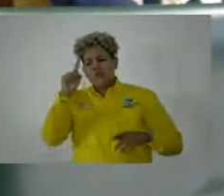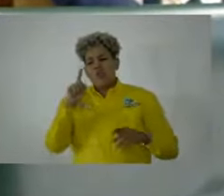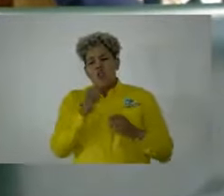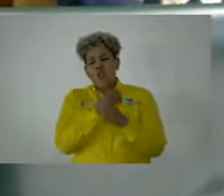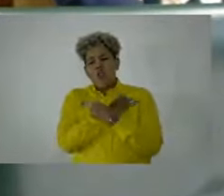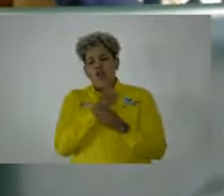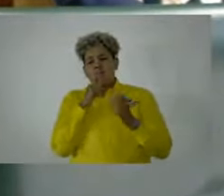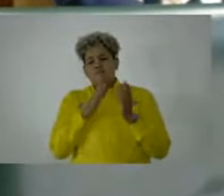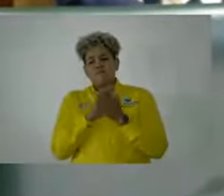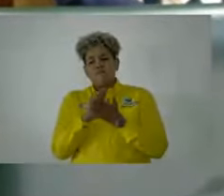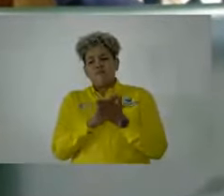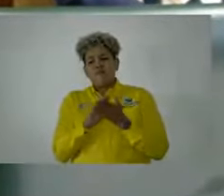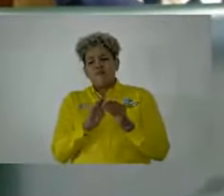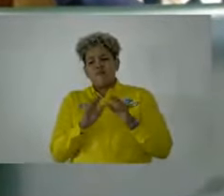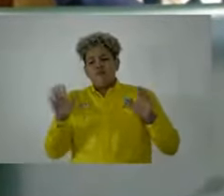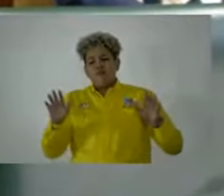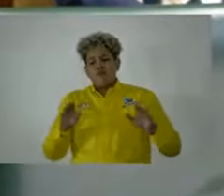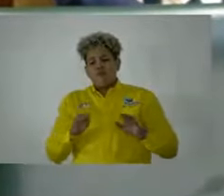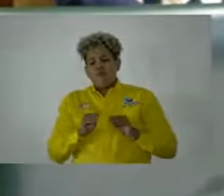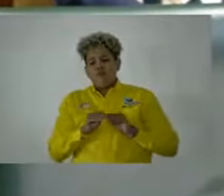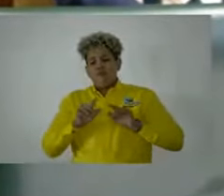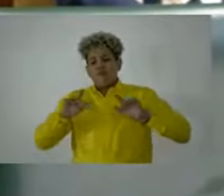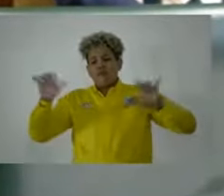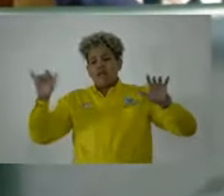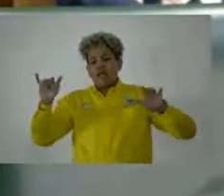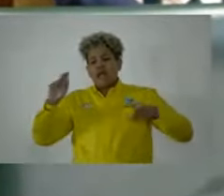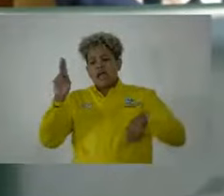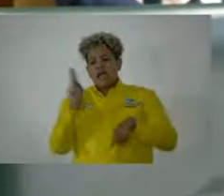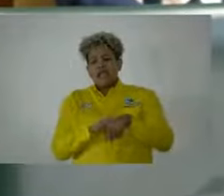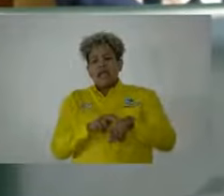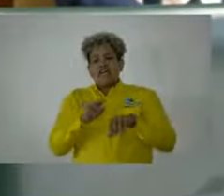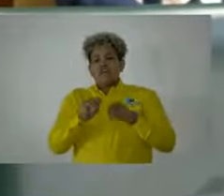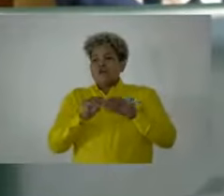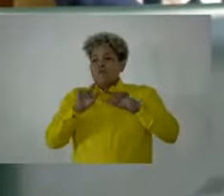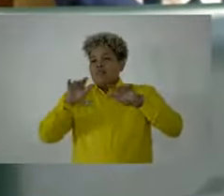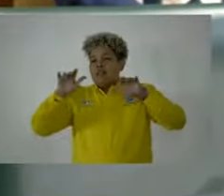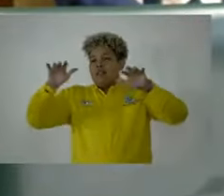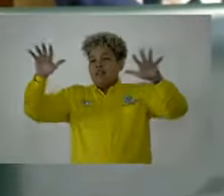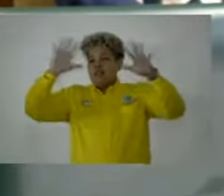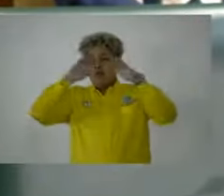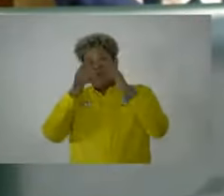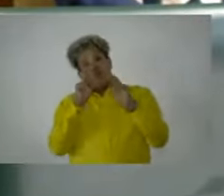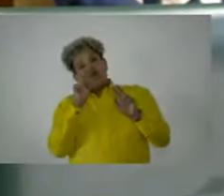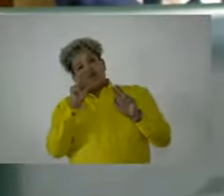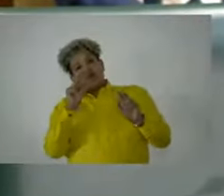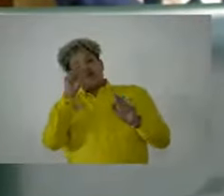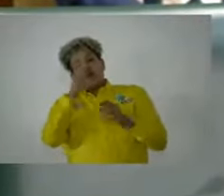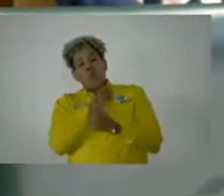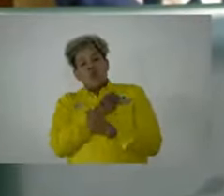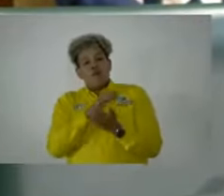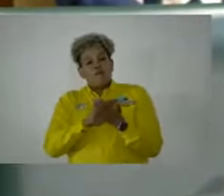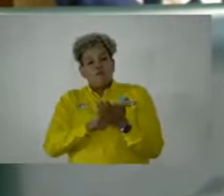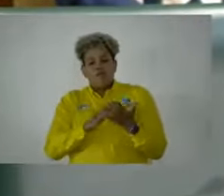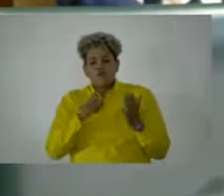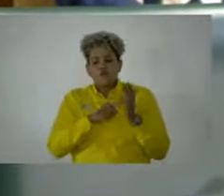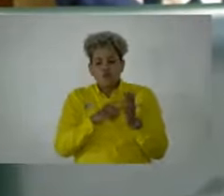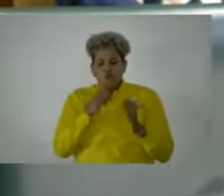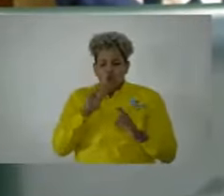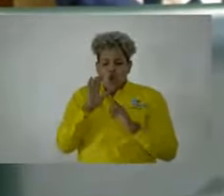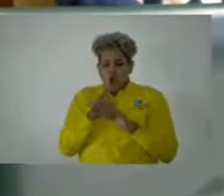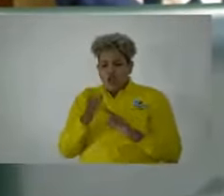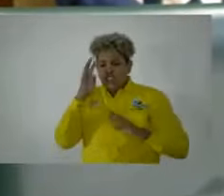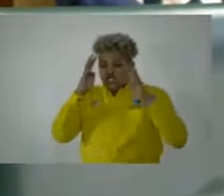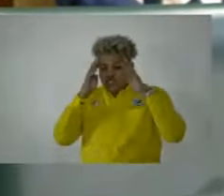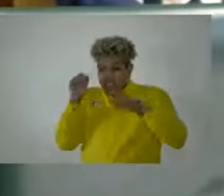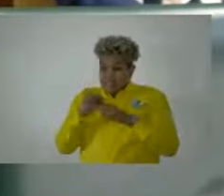Love phenomenon, now blowing like a natural mystic across the globe, shows us what cultural and creative